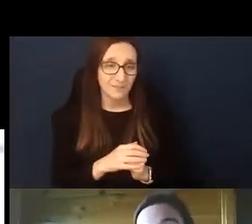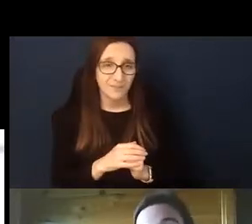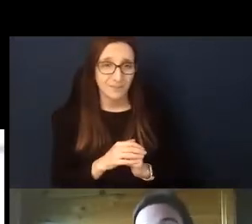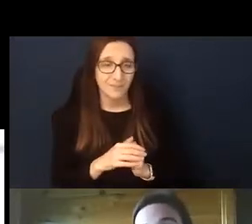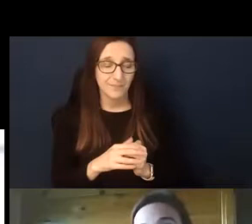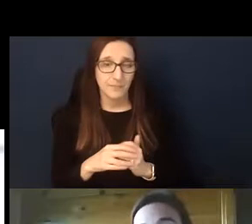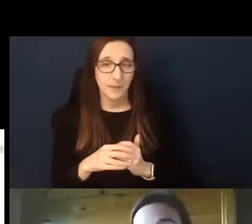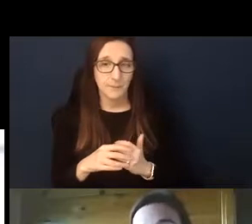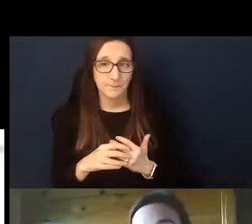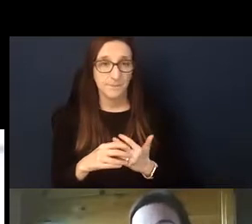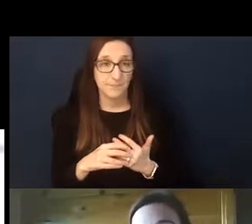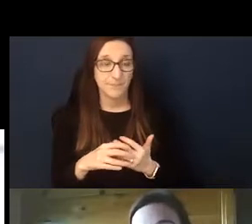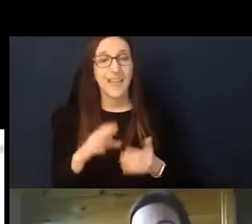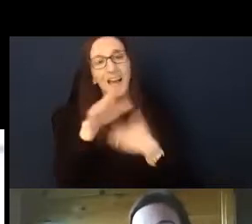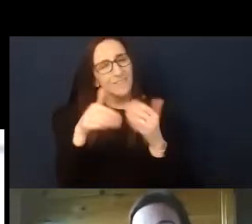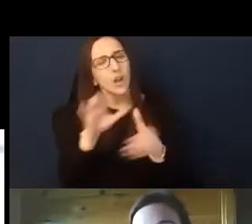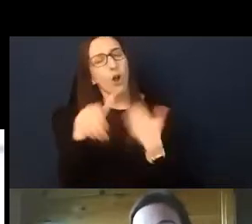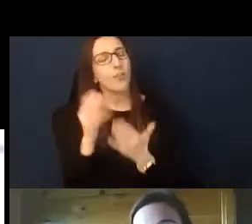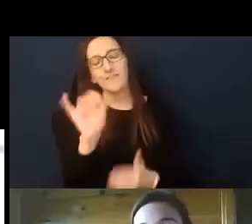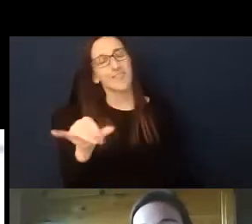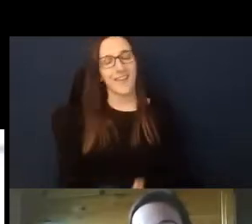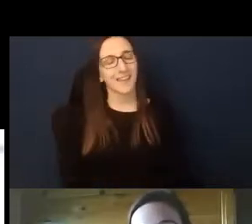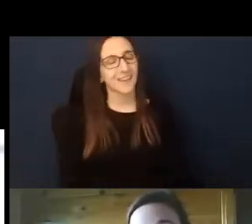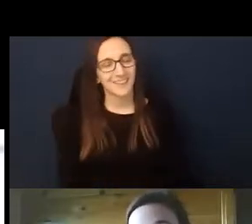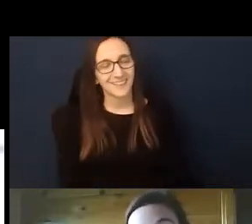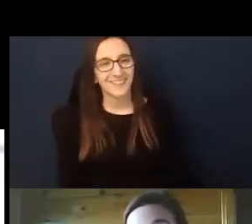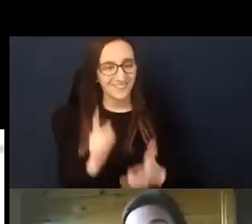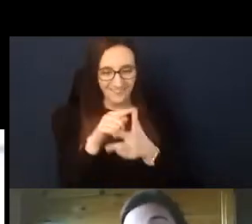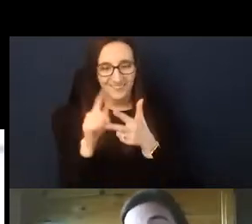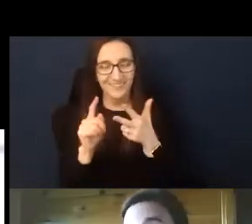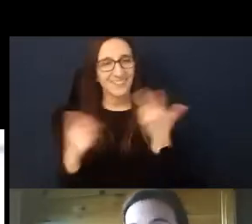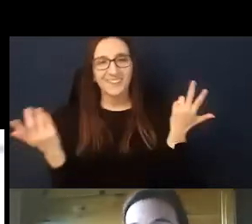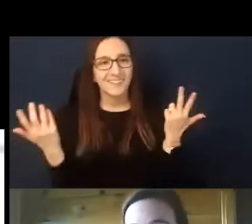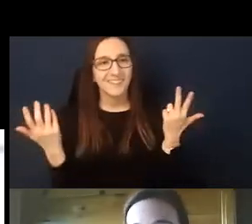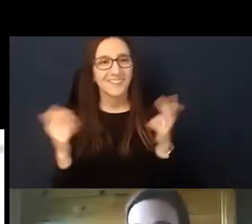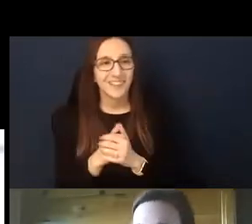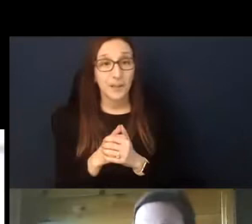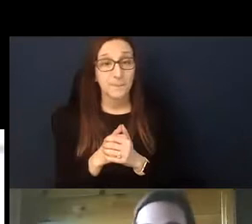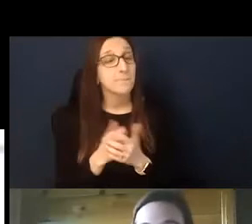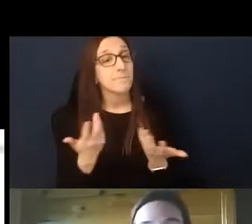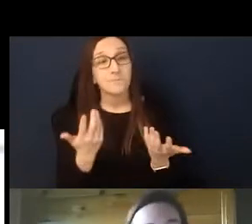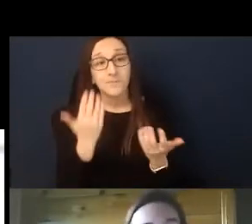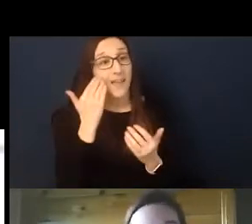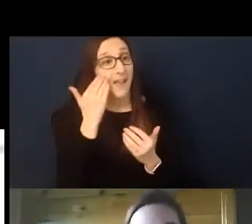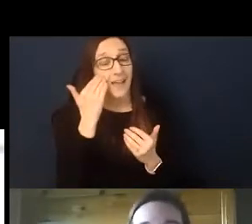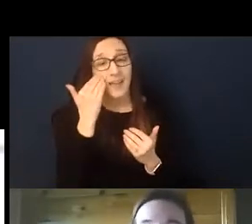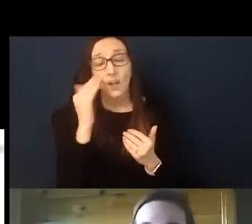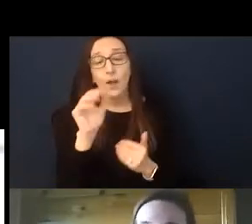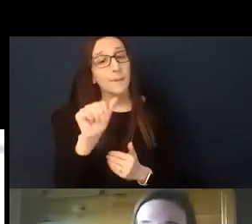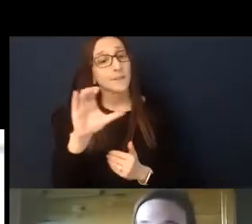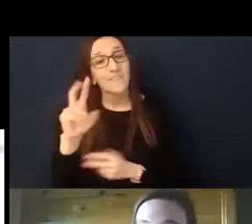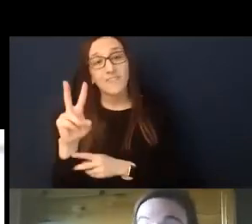But I've literally done all of those things. no, I know apple cider